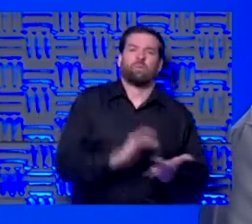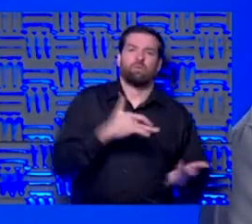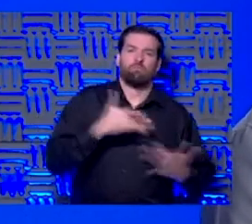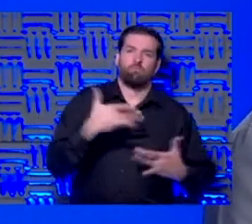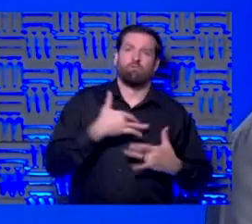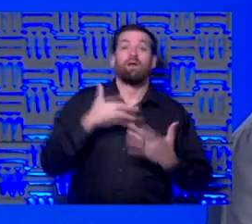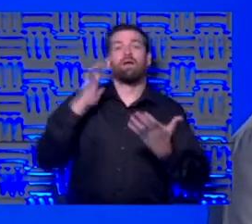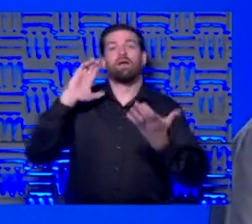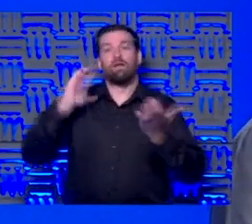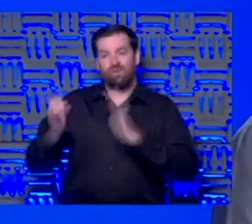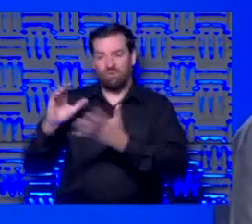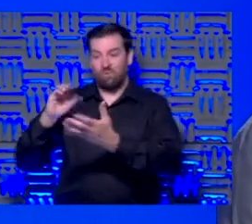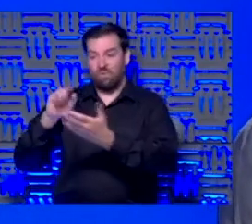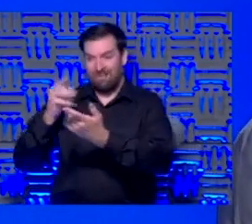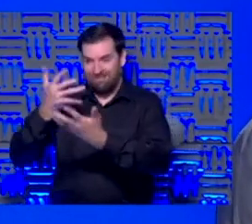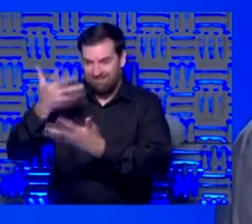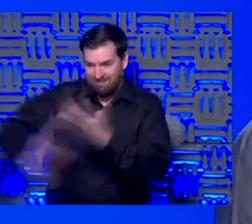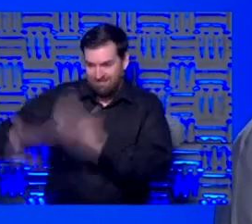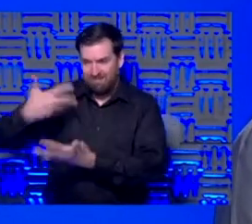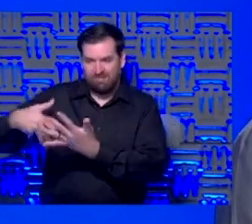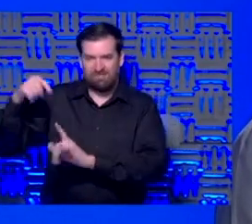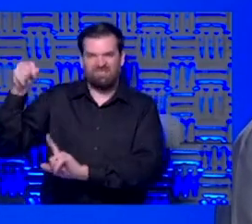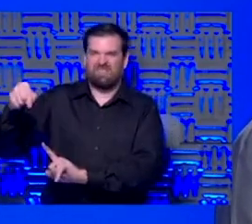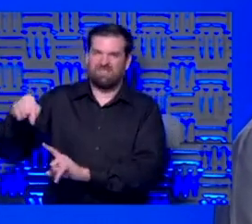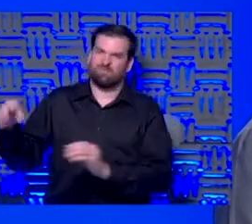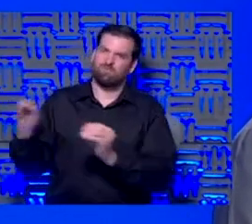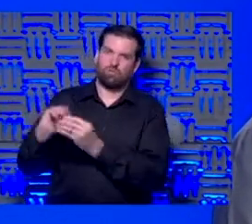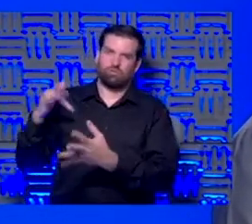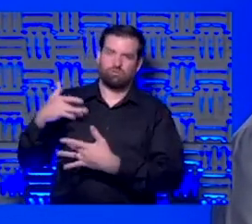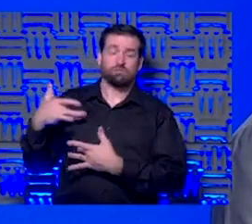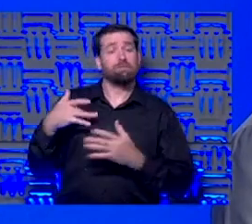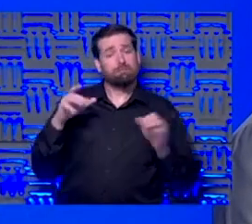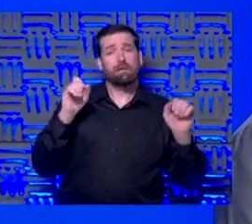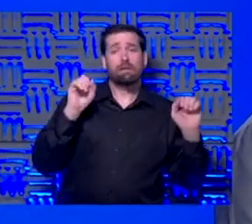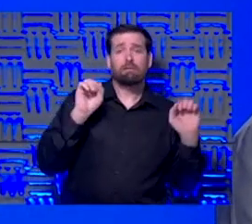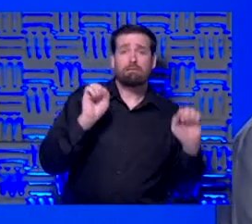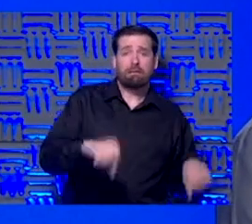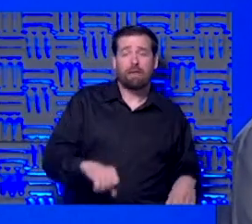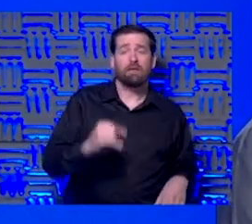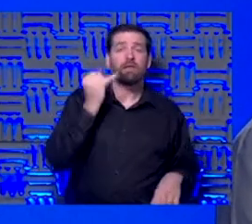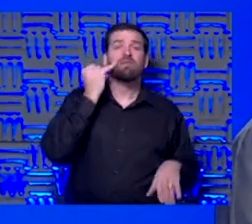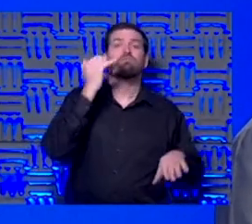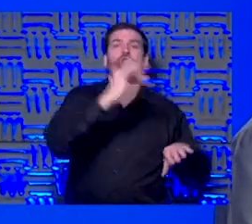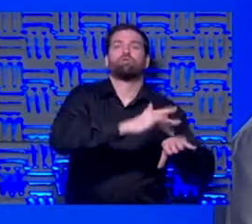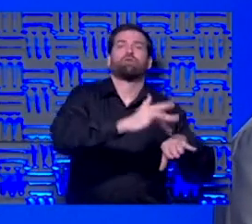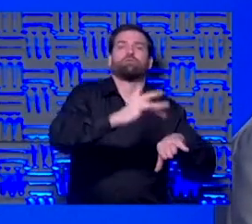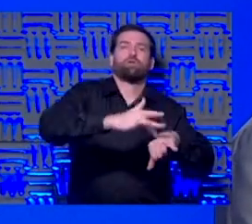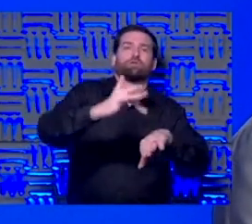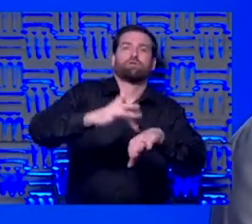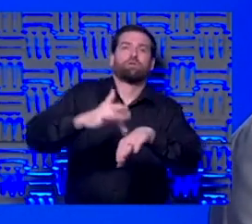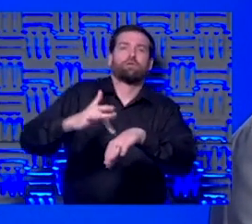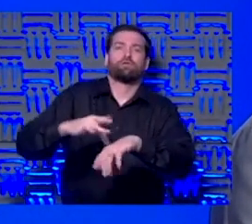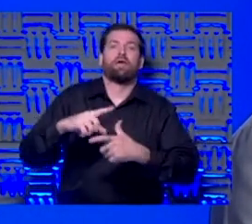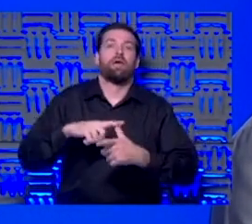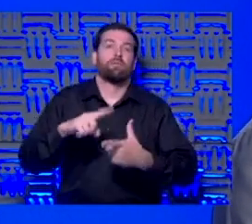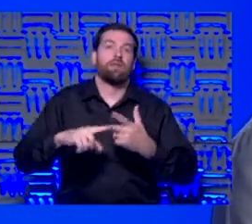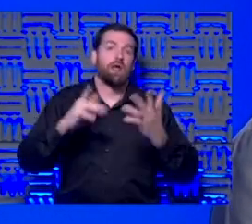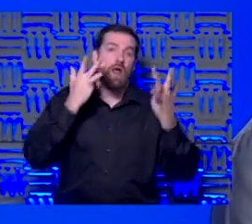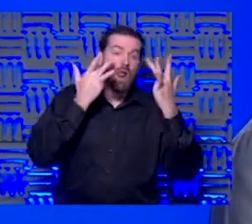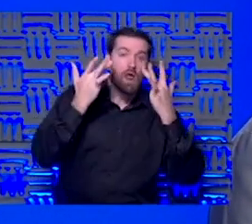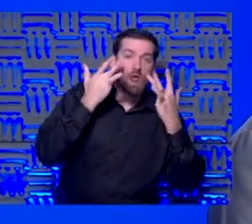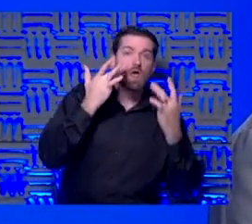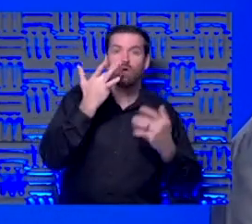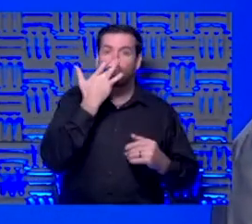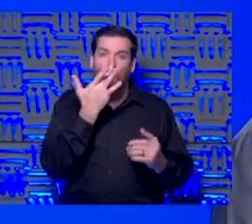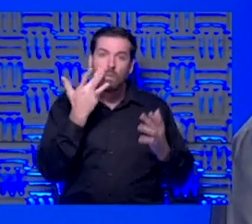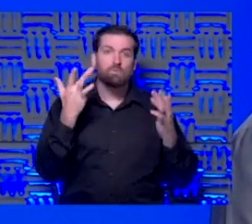in close proximity with people. Certainly we know it can be spread that way, especially if you are touching those surfaces and then touching your eyes, your nose,